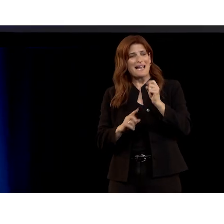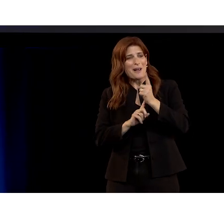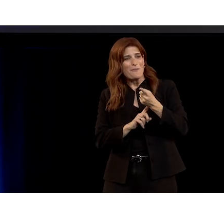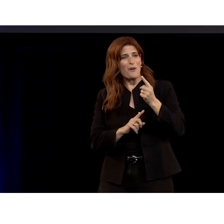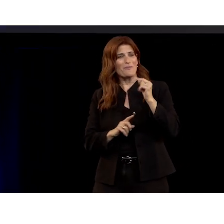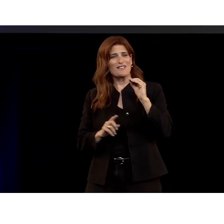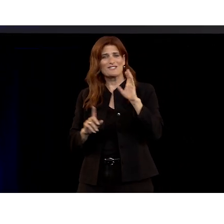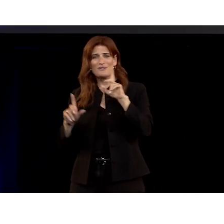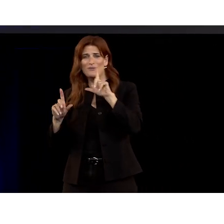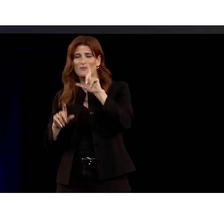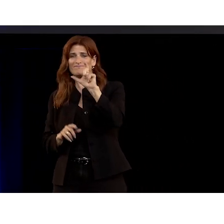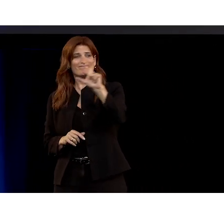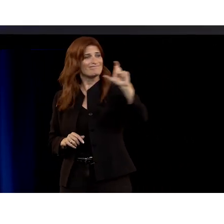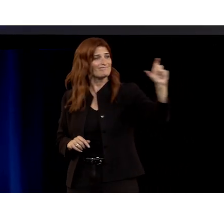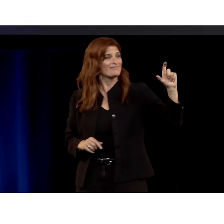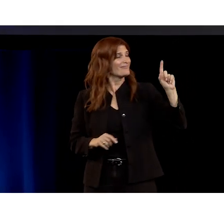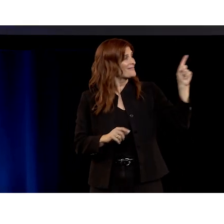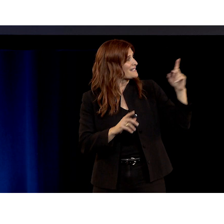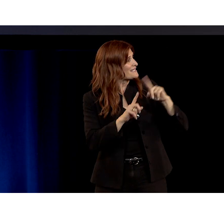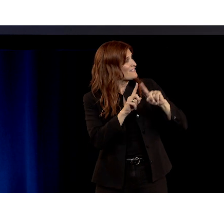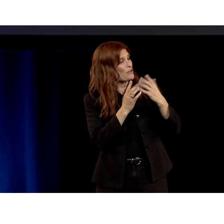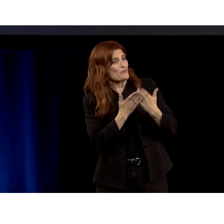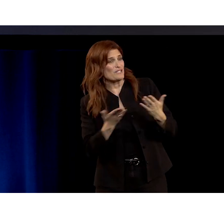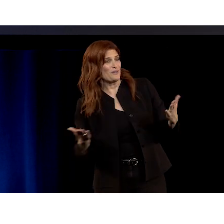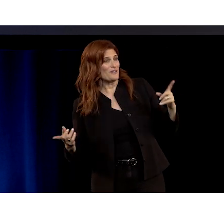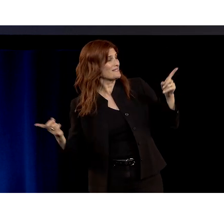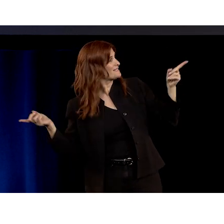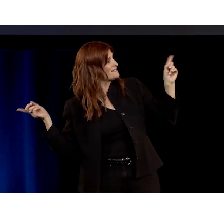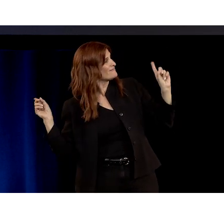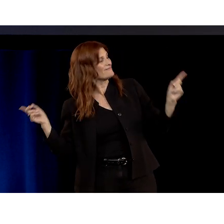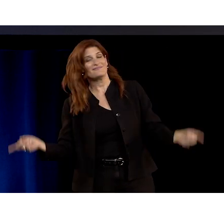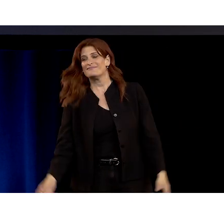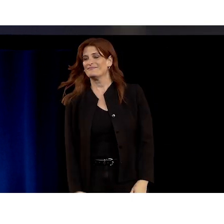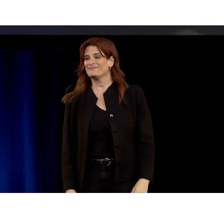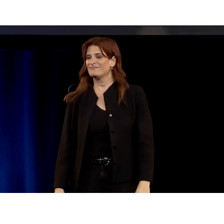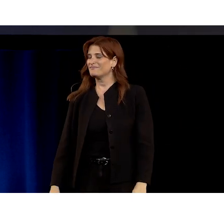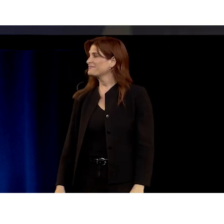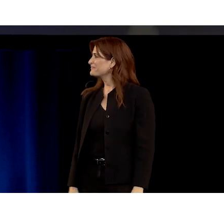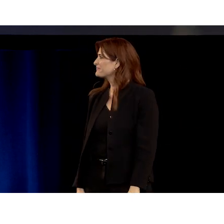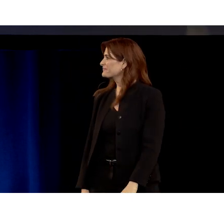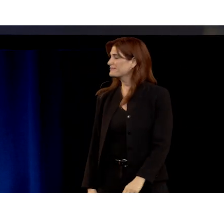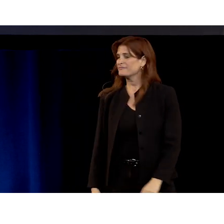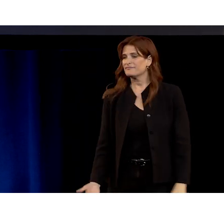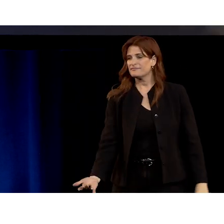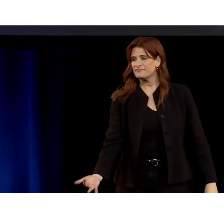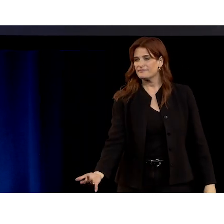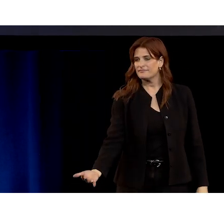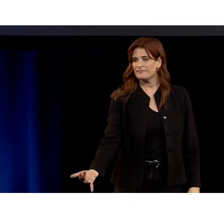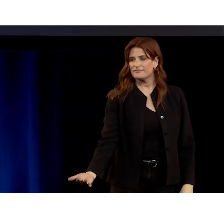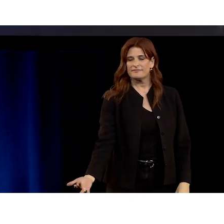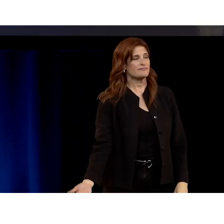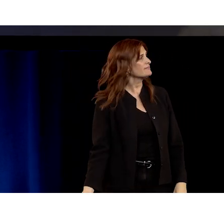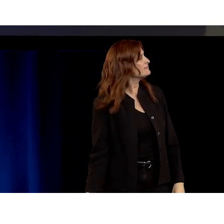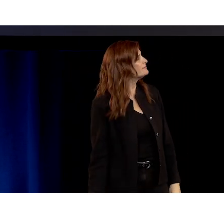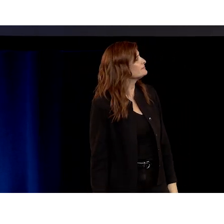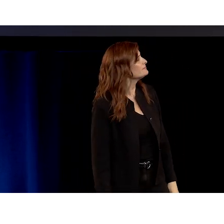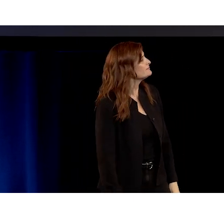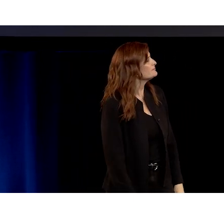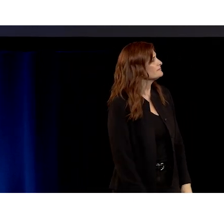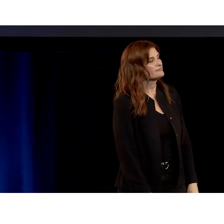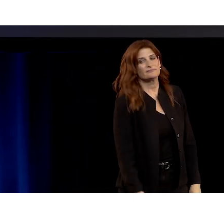So please take a moment, everyone, to collect resources using your camera phone by scanning the QR codes.